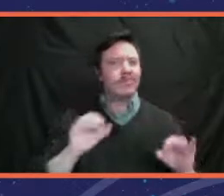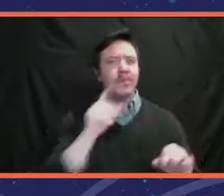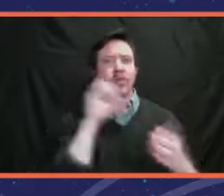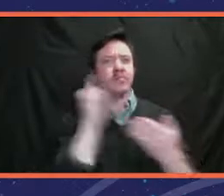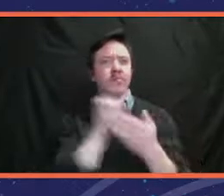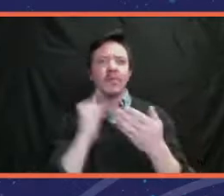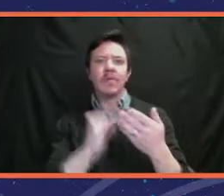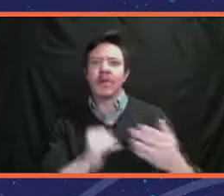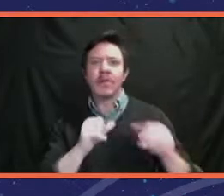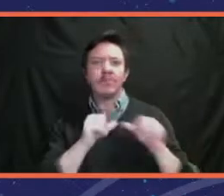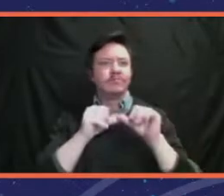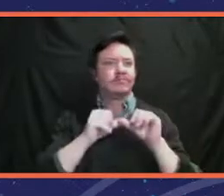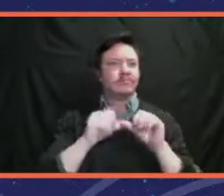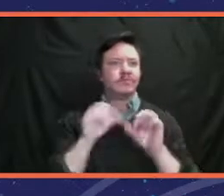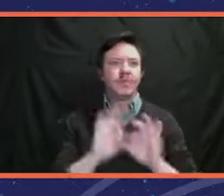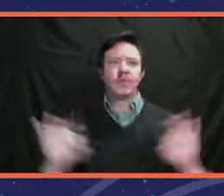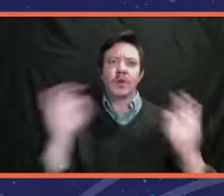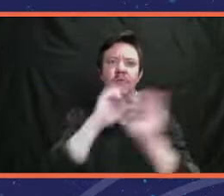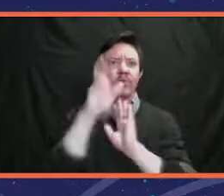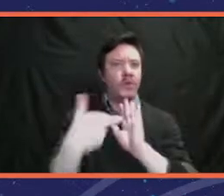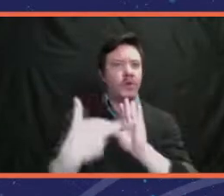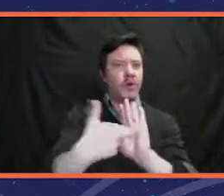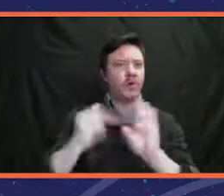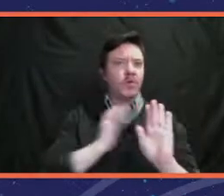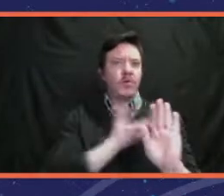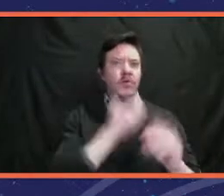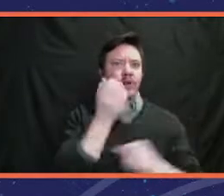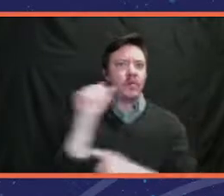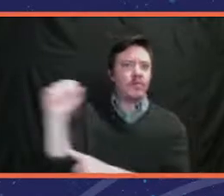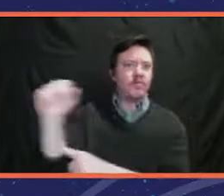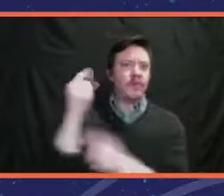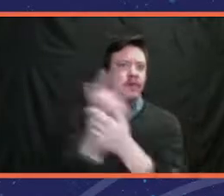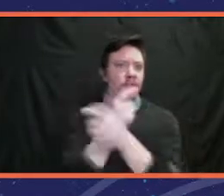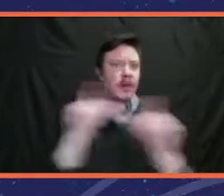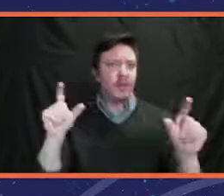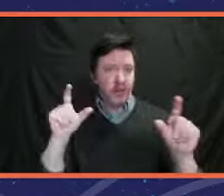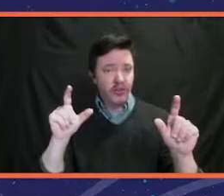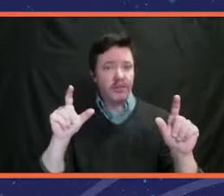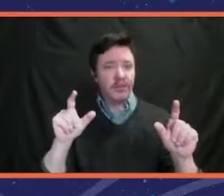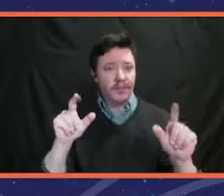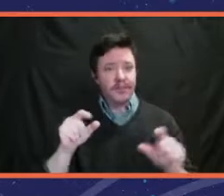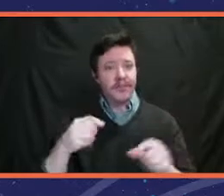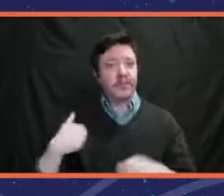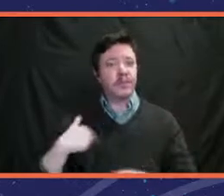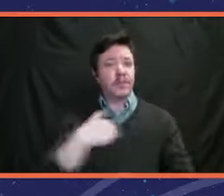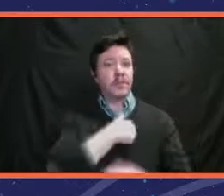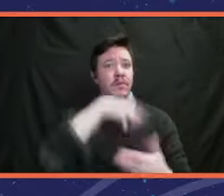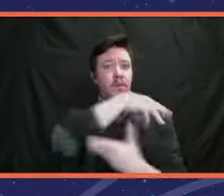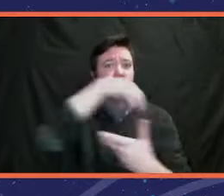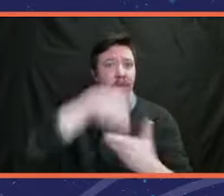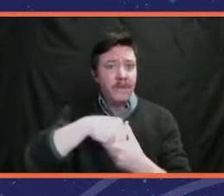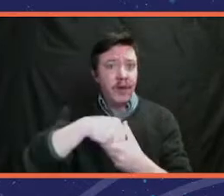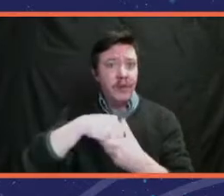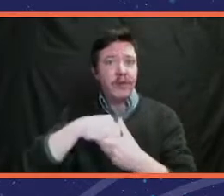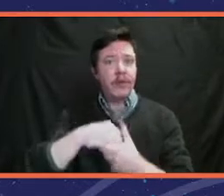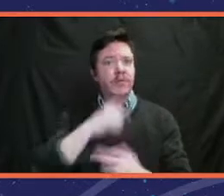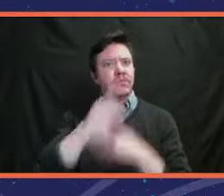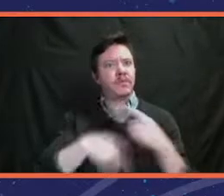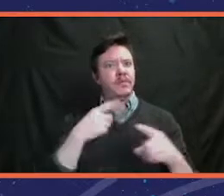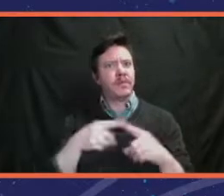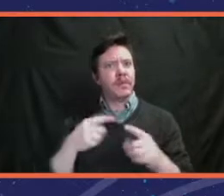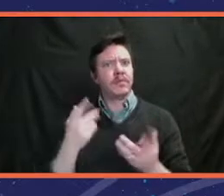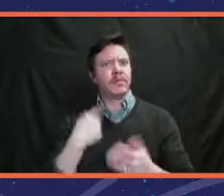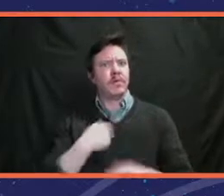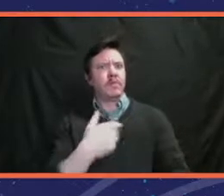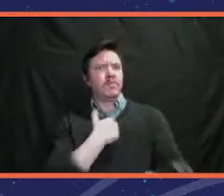many reasons in our movements for liberation. And as stakeholders in these movements, what a powerful force we are when culture and transformative organizing is